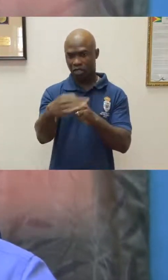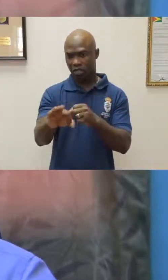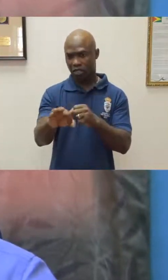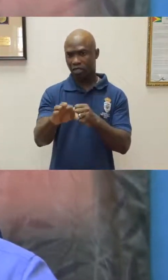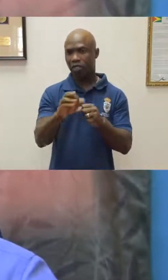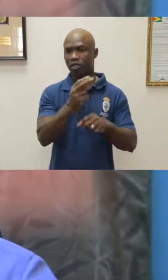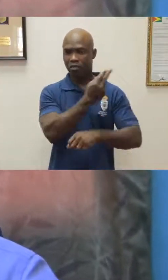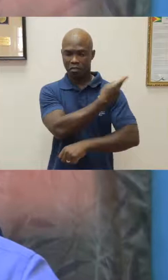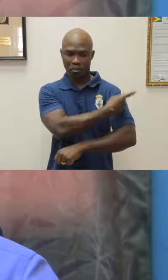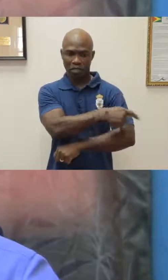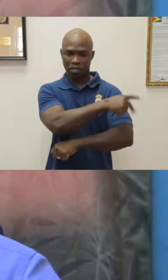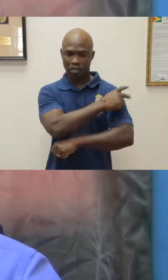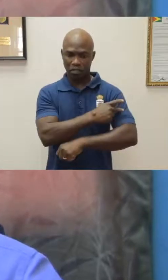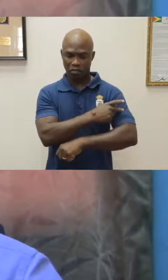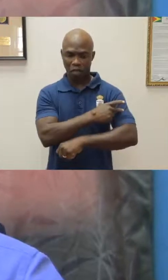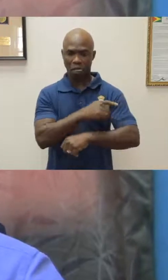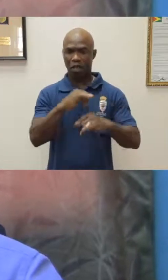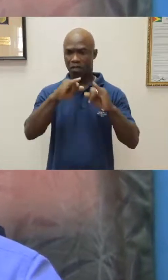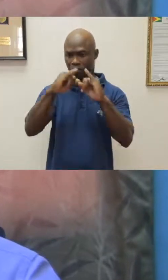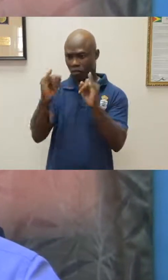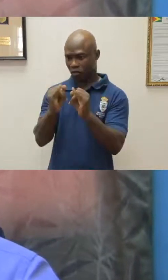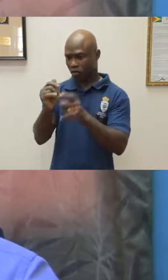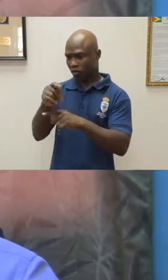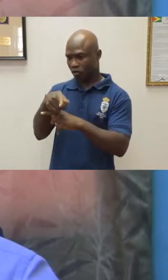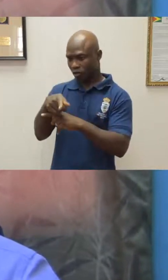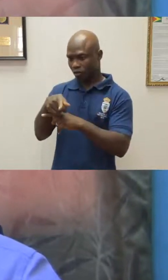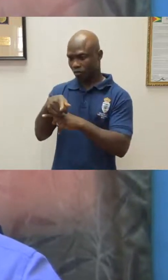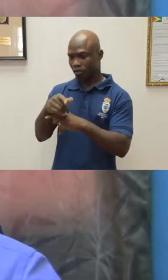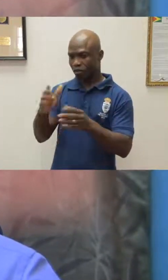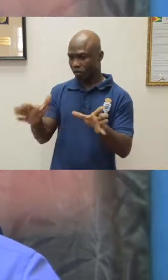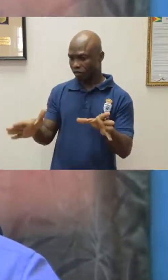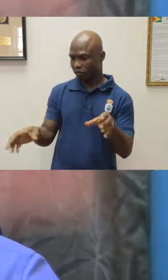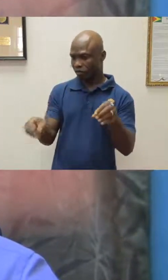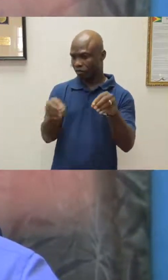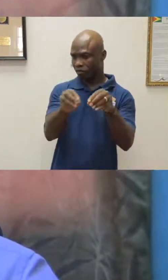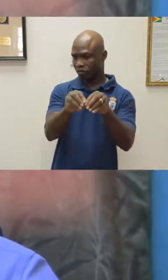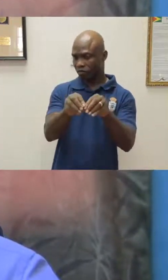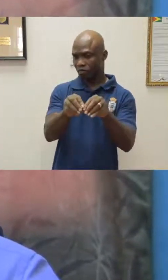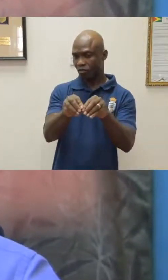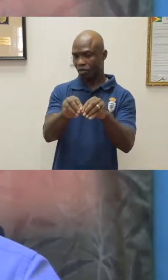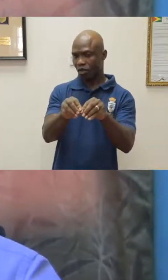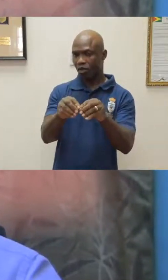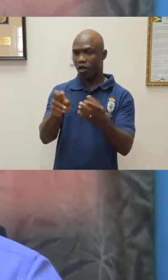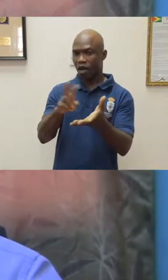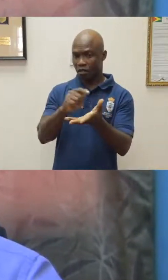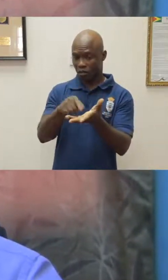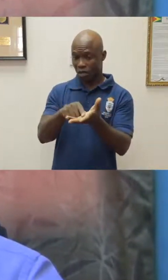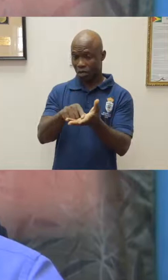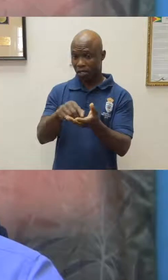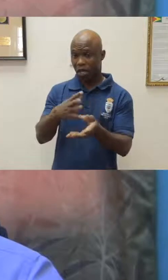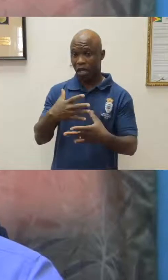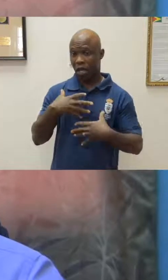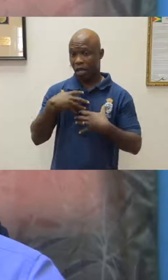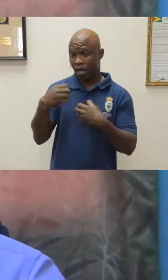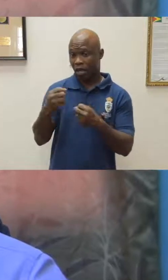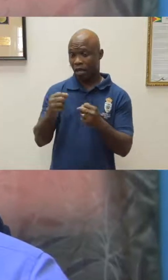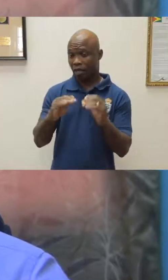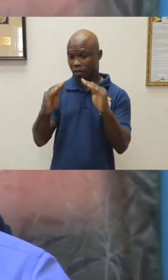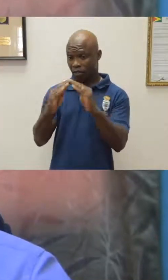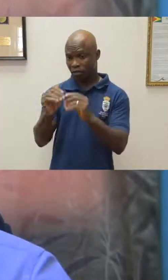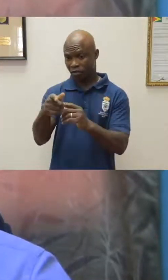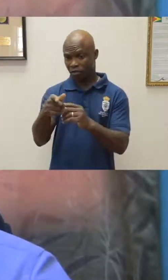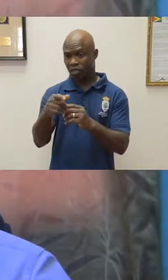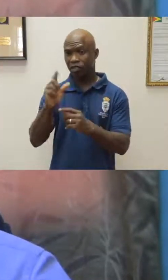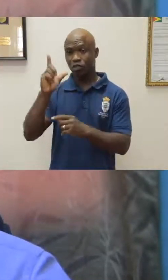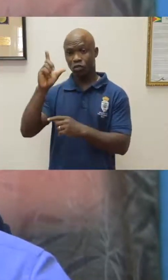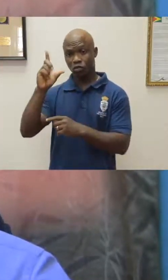have established a quarantine facility at the Experiment Health Center. It has a capacity of 22 beds and allows us to safely quarantine